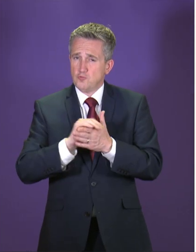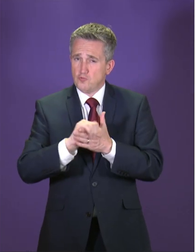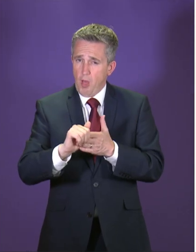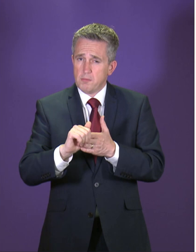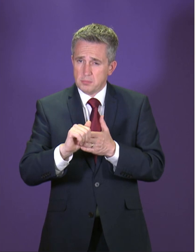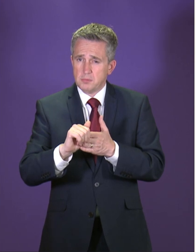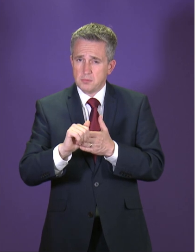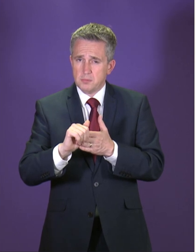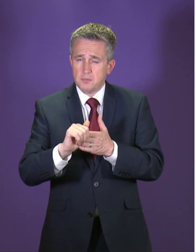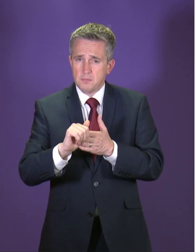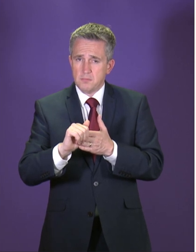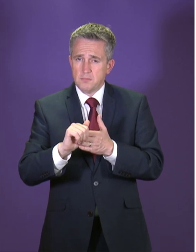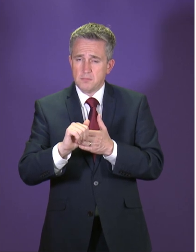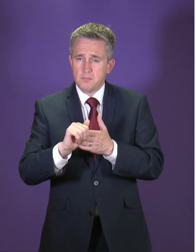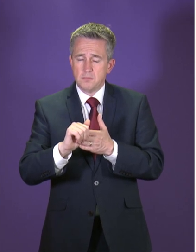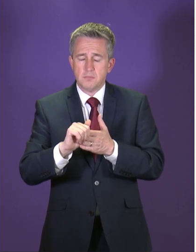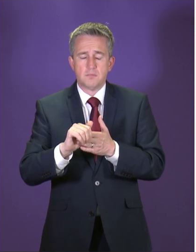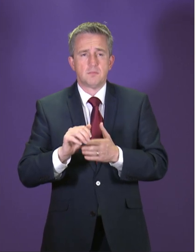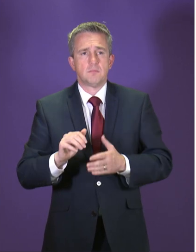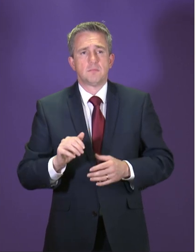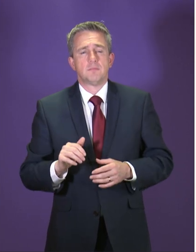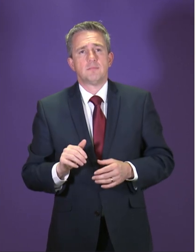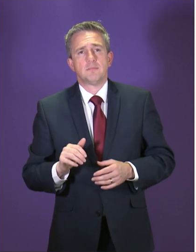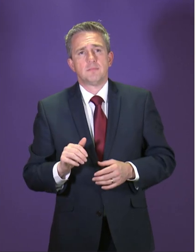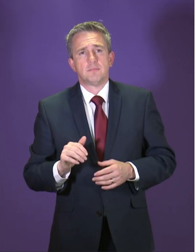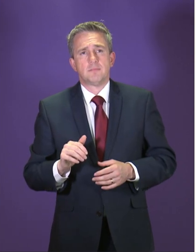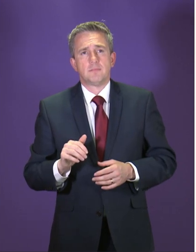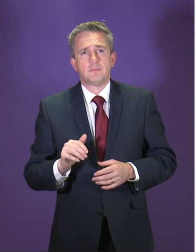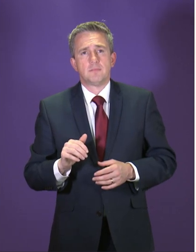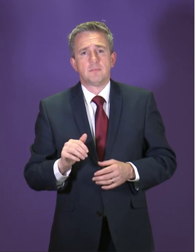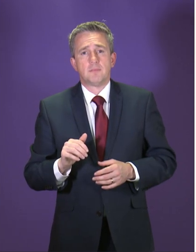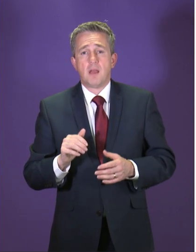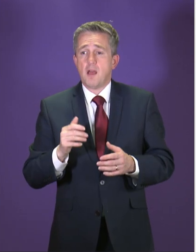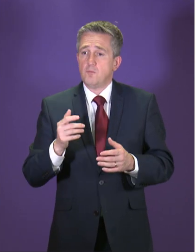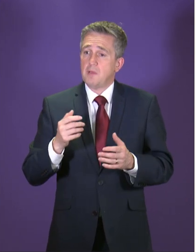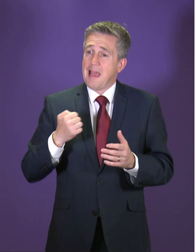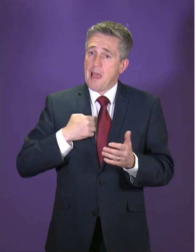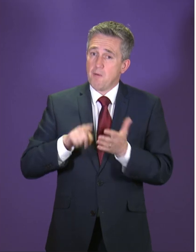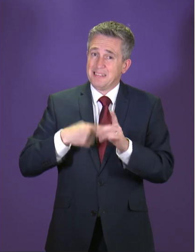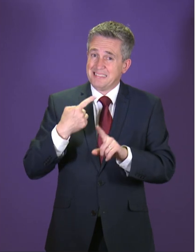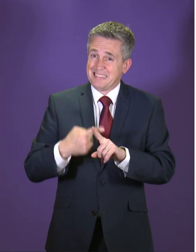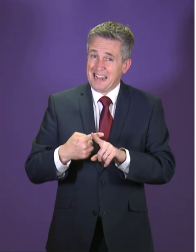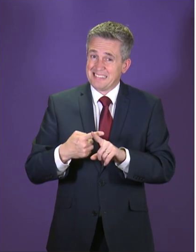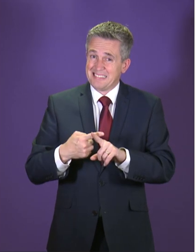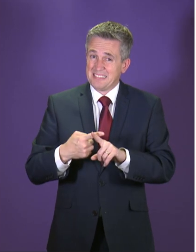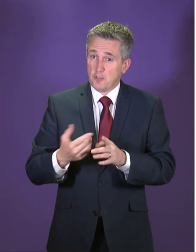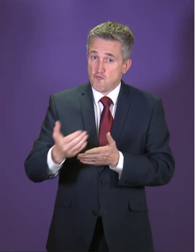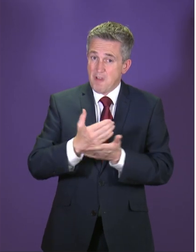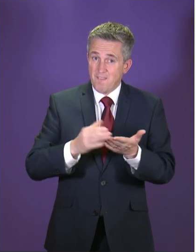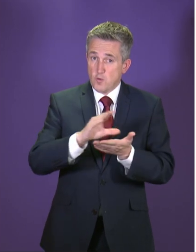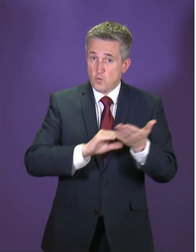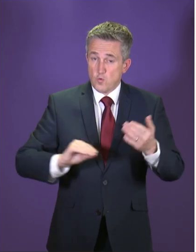$700,000, and we had a tax revenue for the